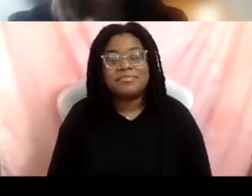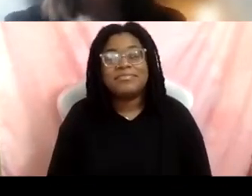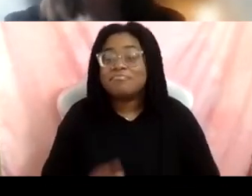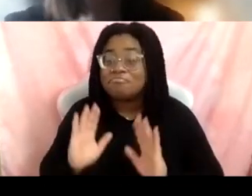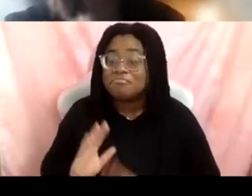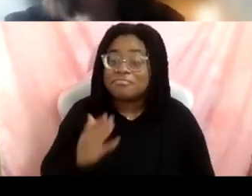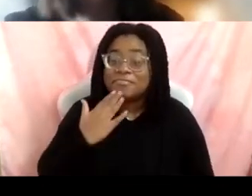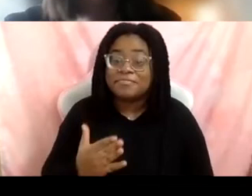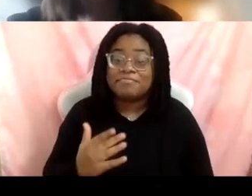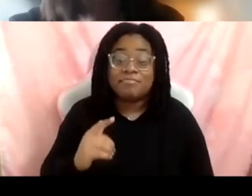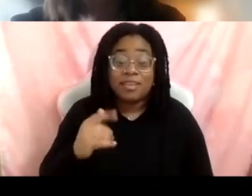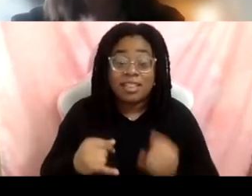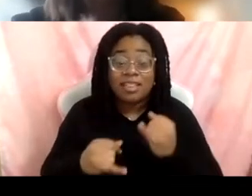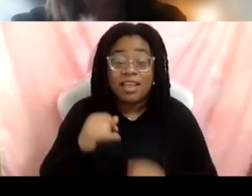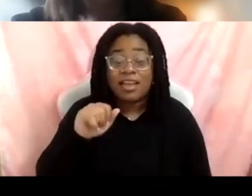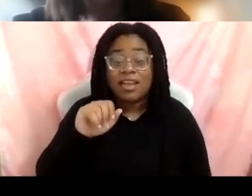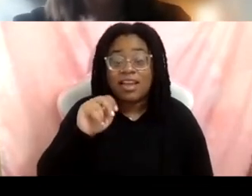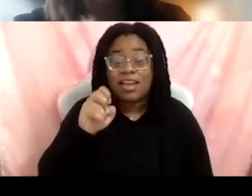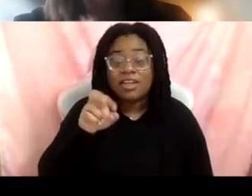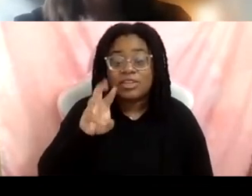Laura. Last but not least is Andrew.